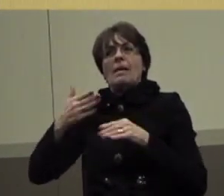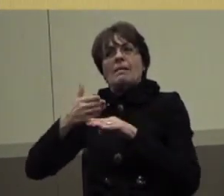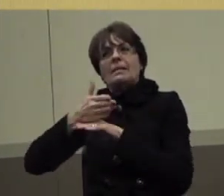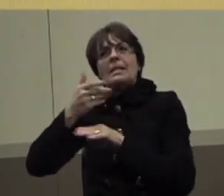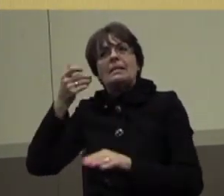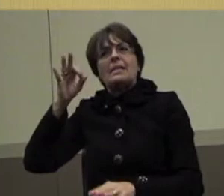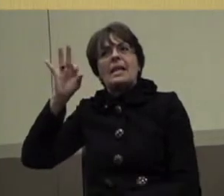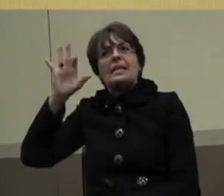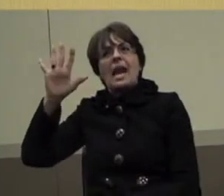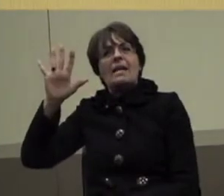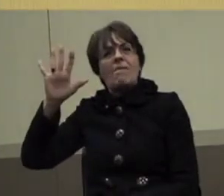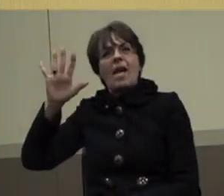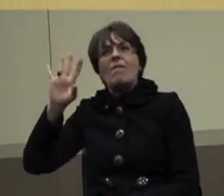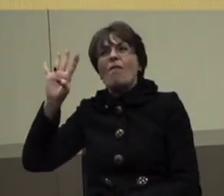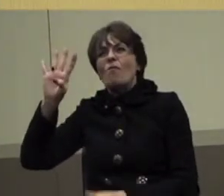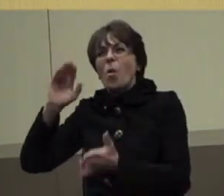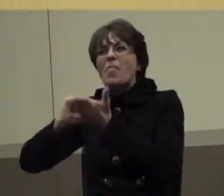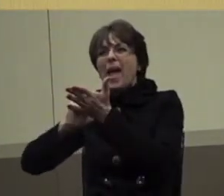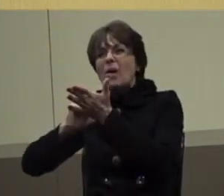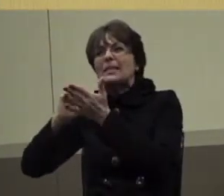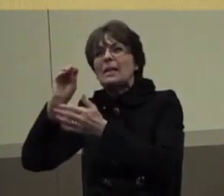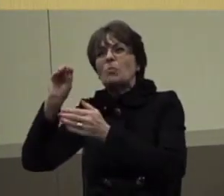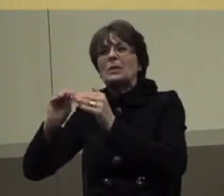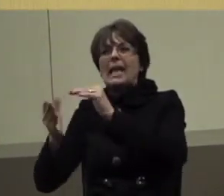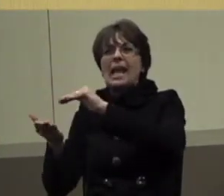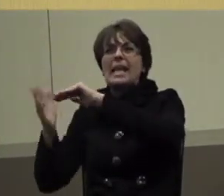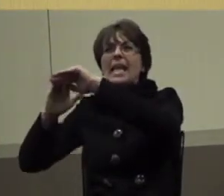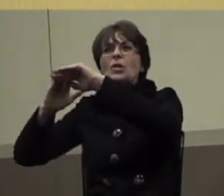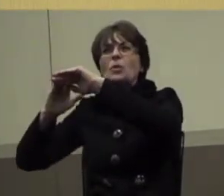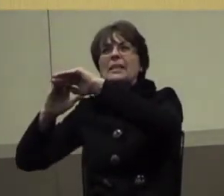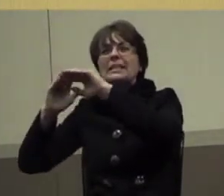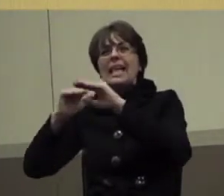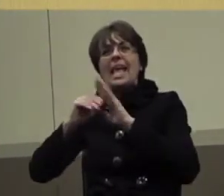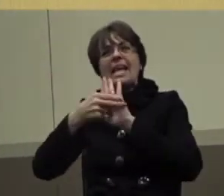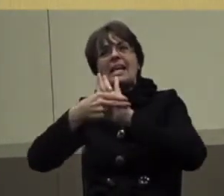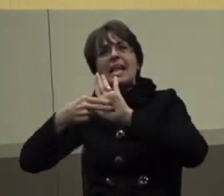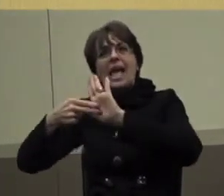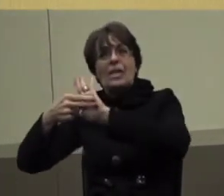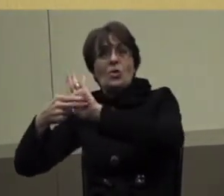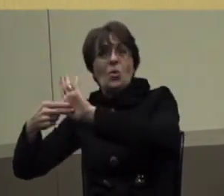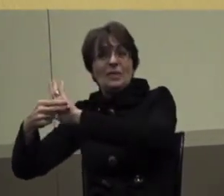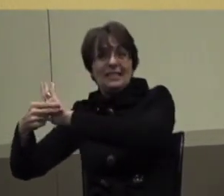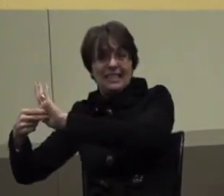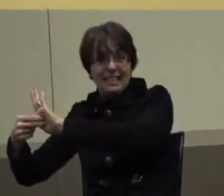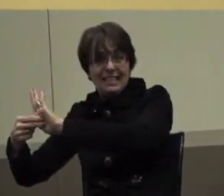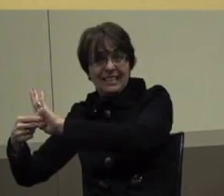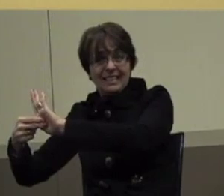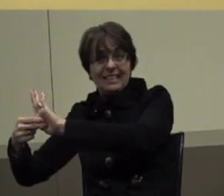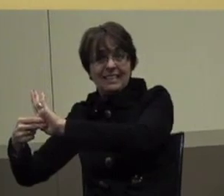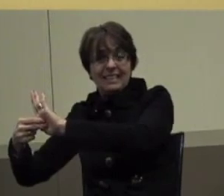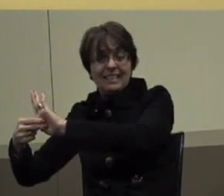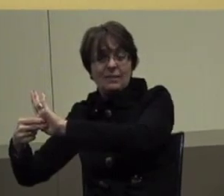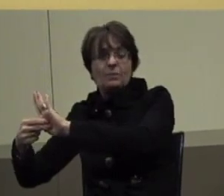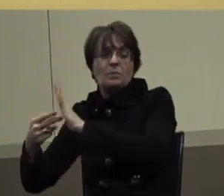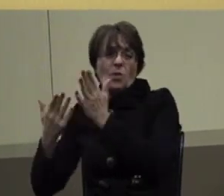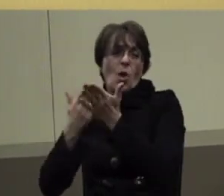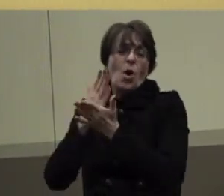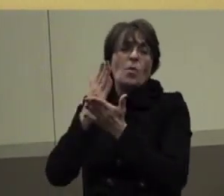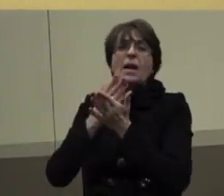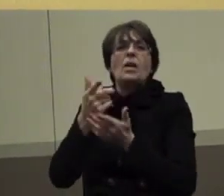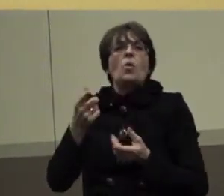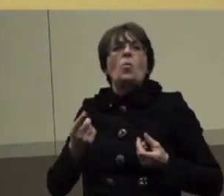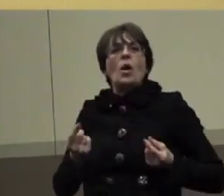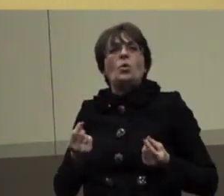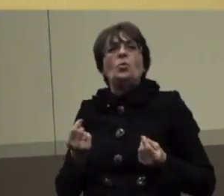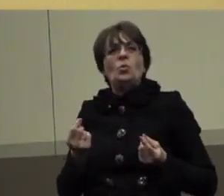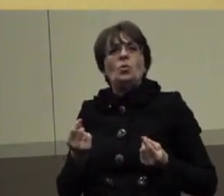A 4,000% increase in diagnoses. All right, so what would you